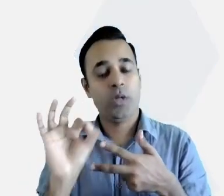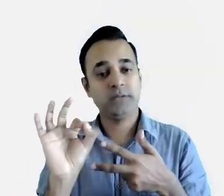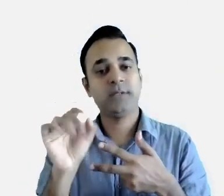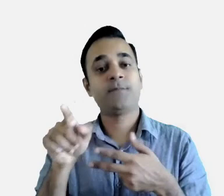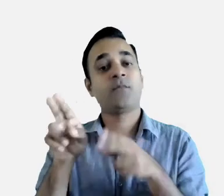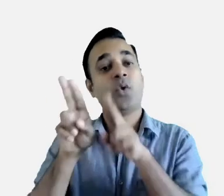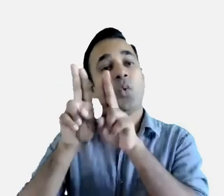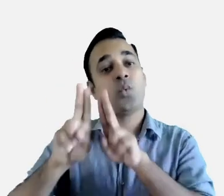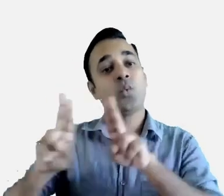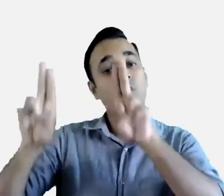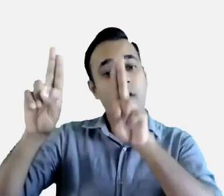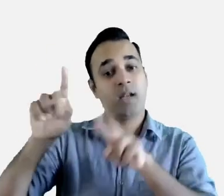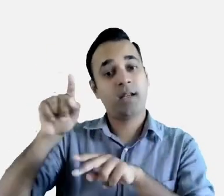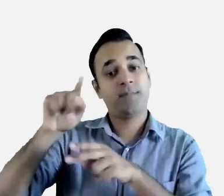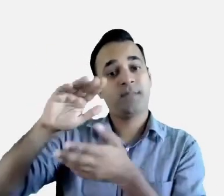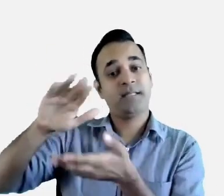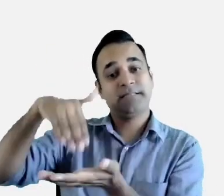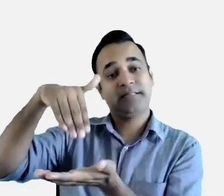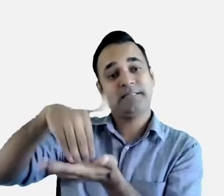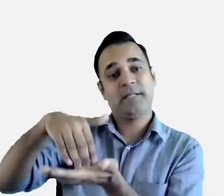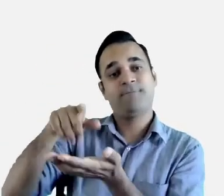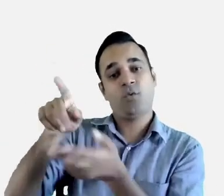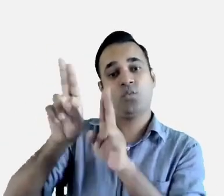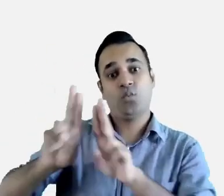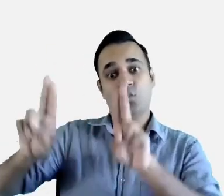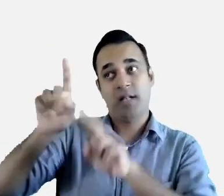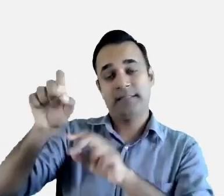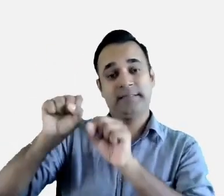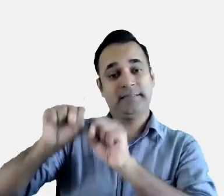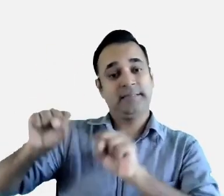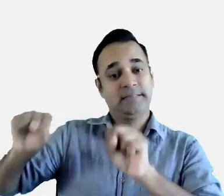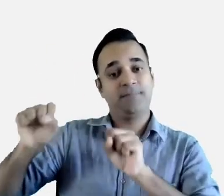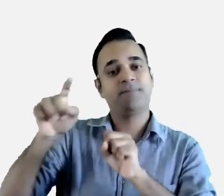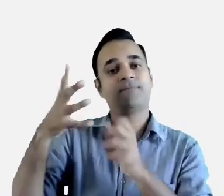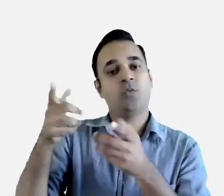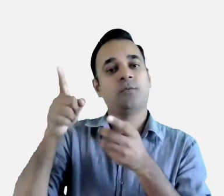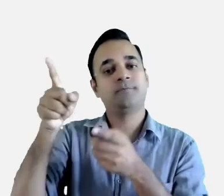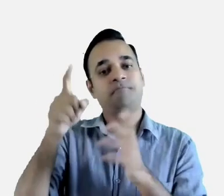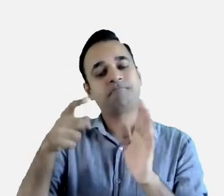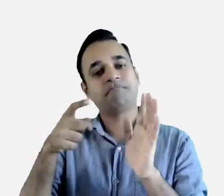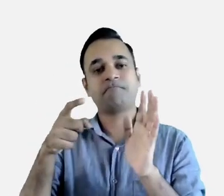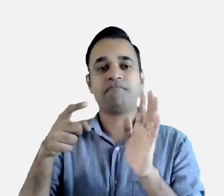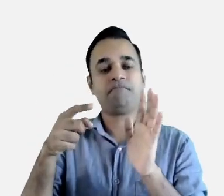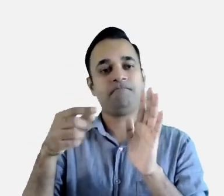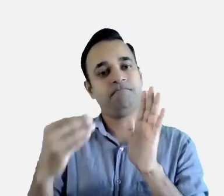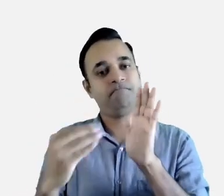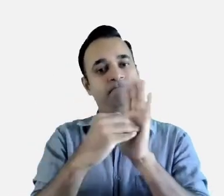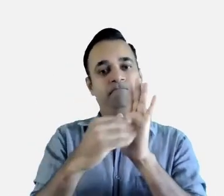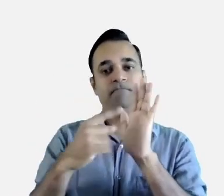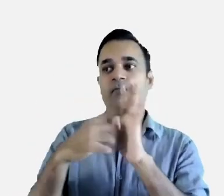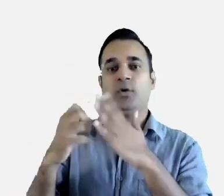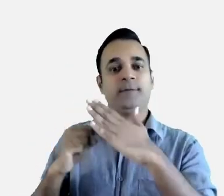Nations system with a mandate to infrastructure. Can you provide examples of this new resilient infrastructure for